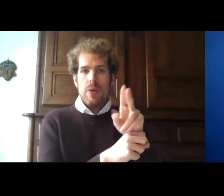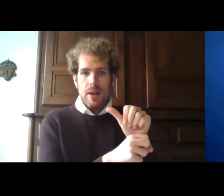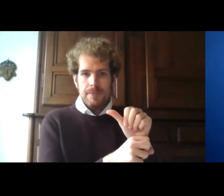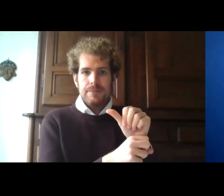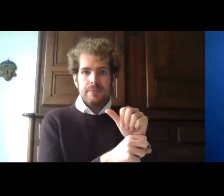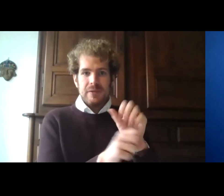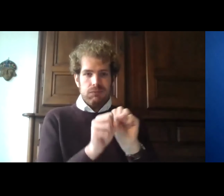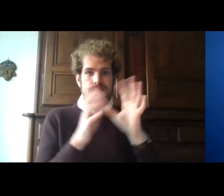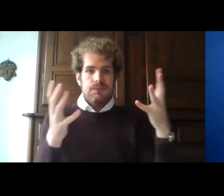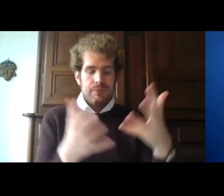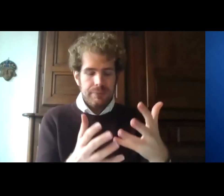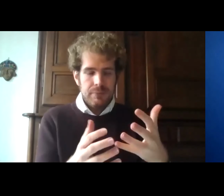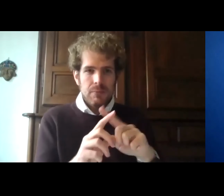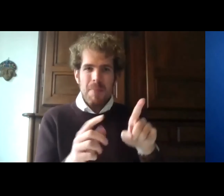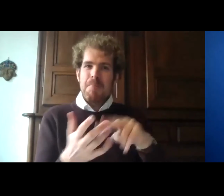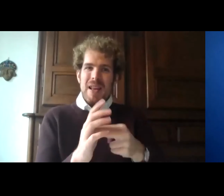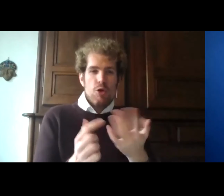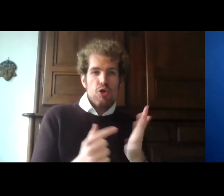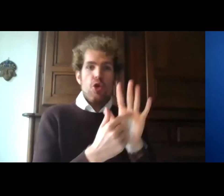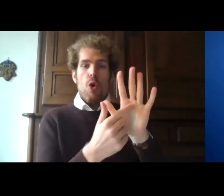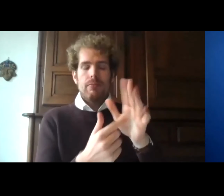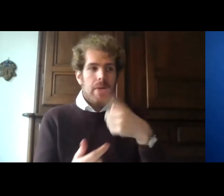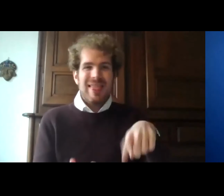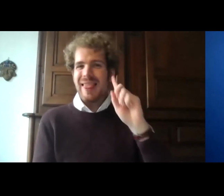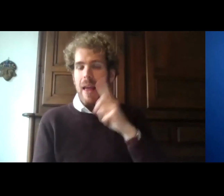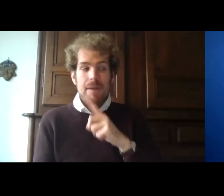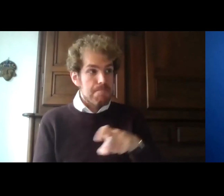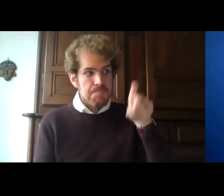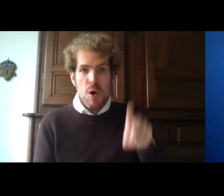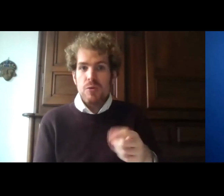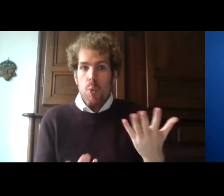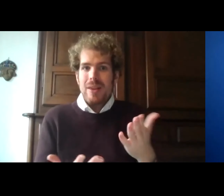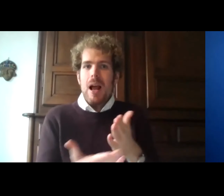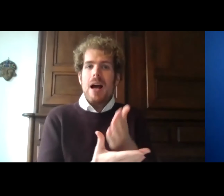And now we have Corona, right? The COVID virus, which has